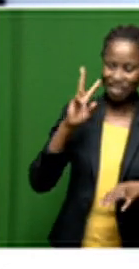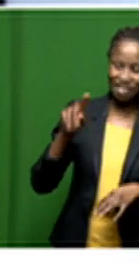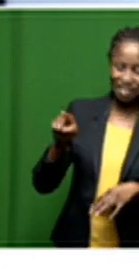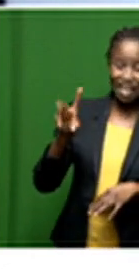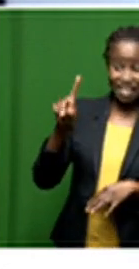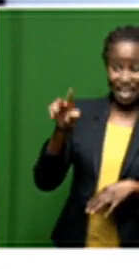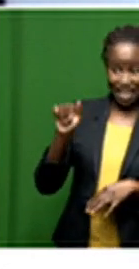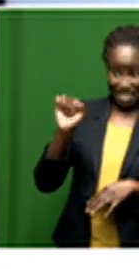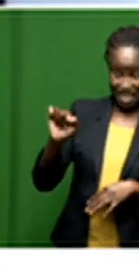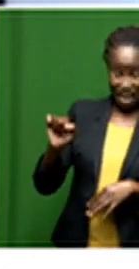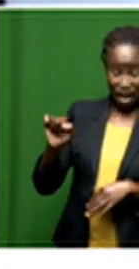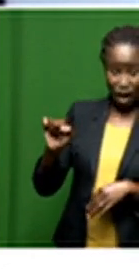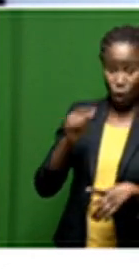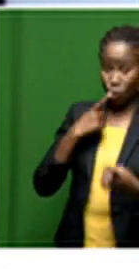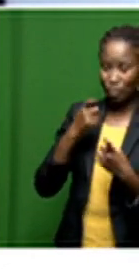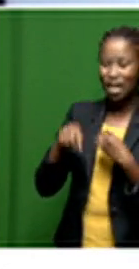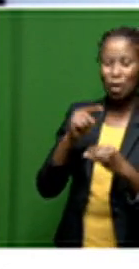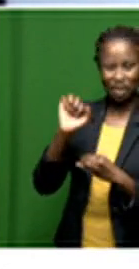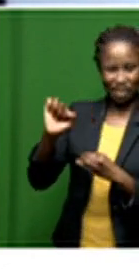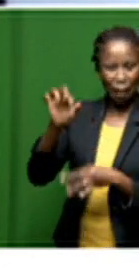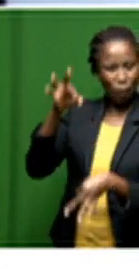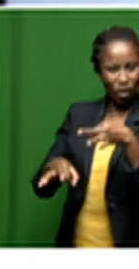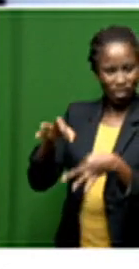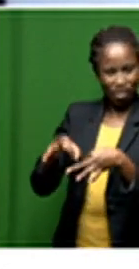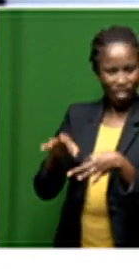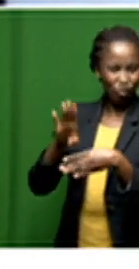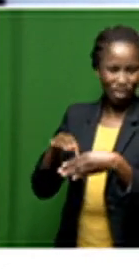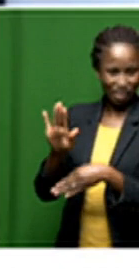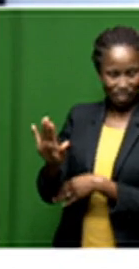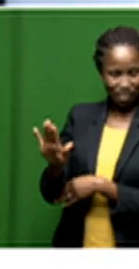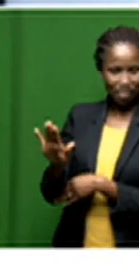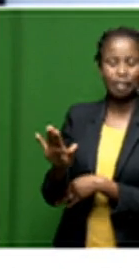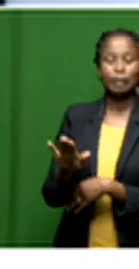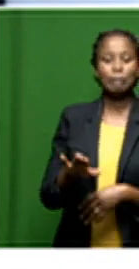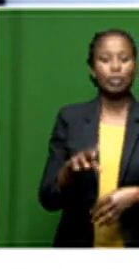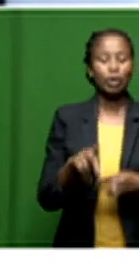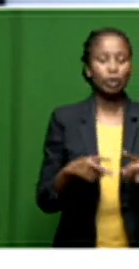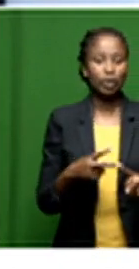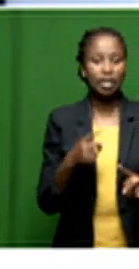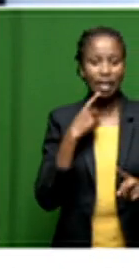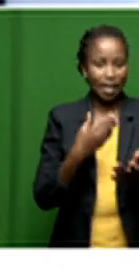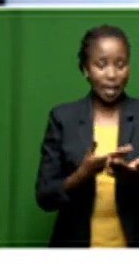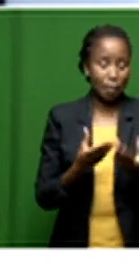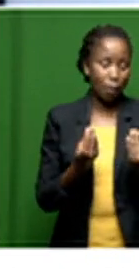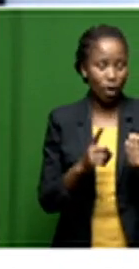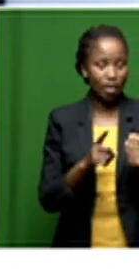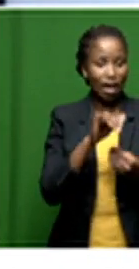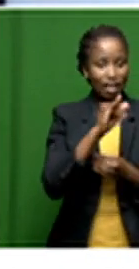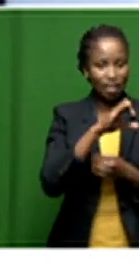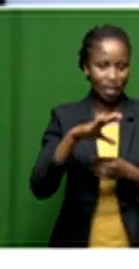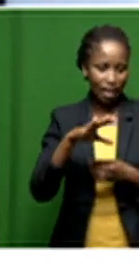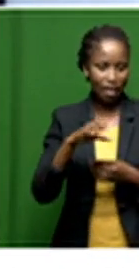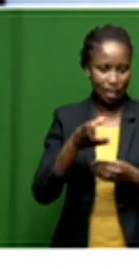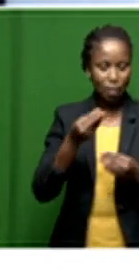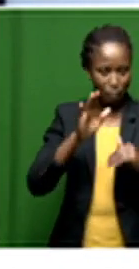for the DA as well. And I think this is the importance of having an independent electoral management body such as the Electoral Commission, because they've